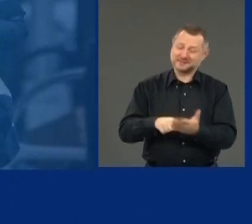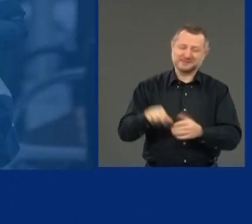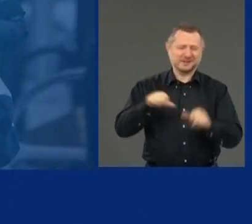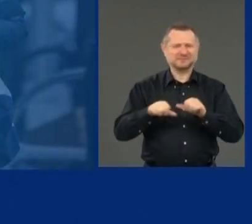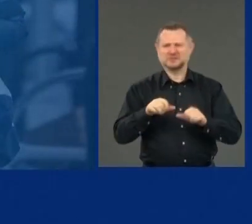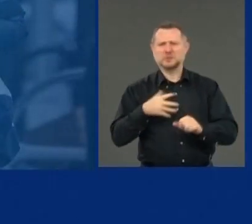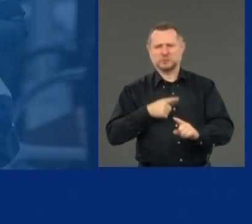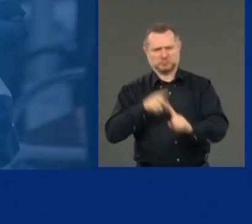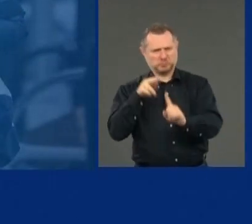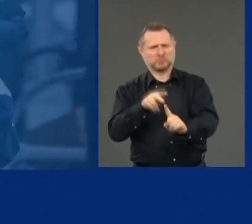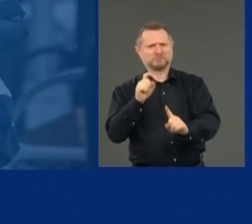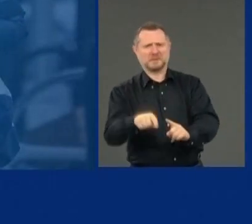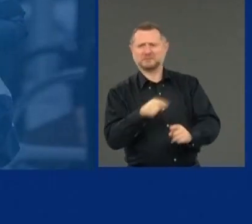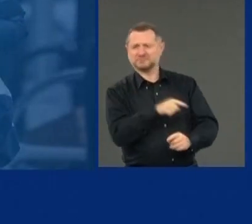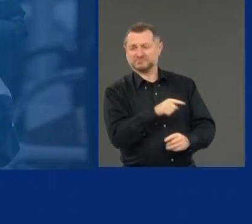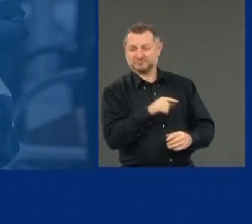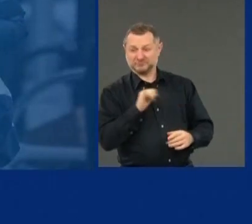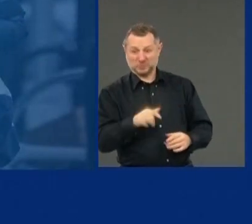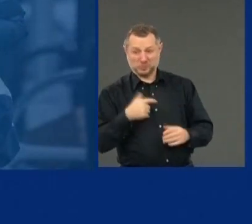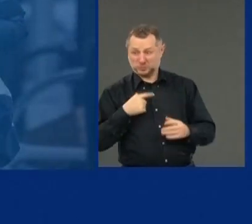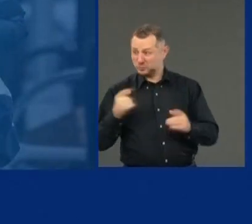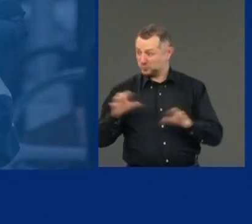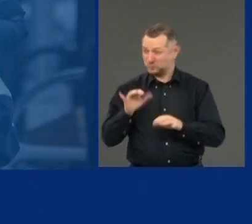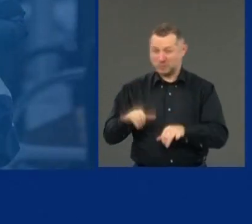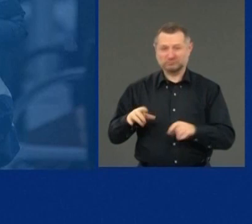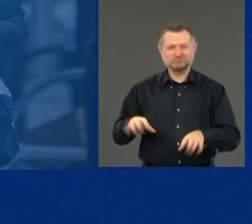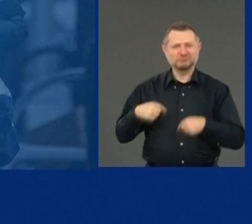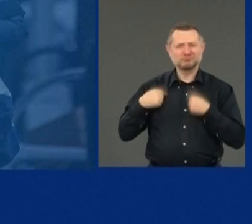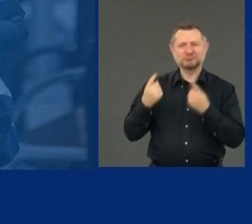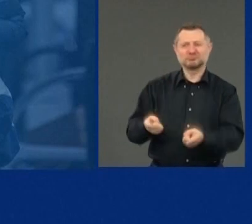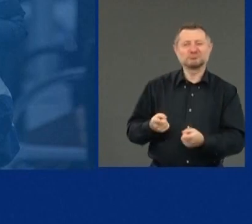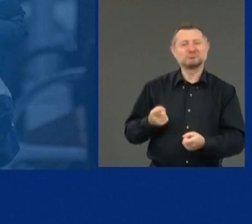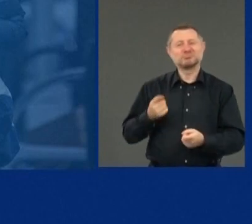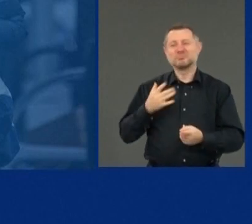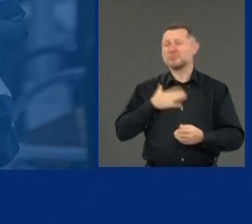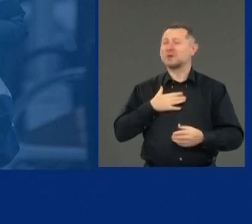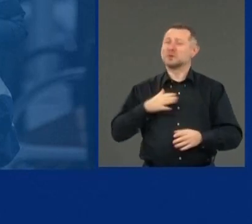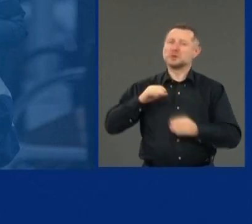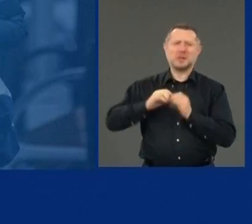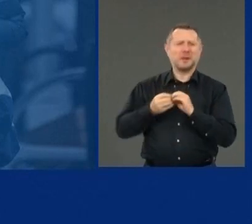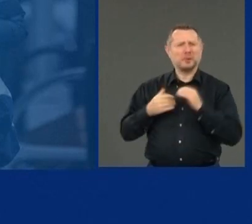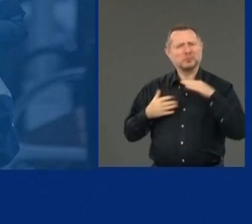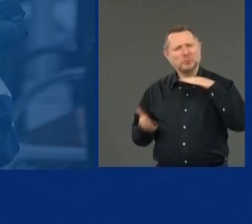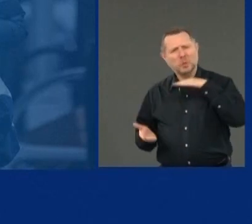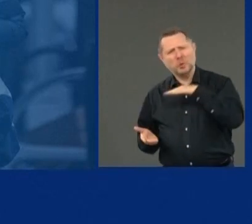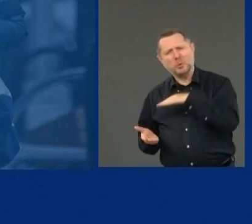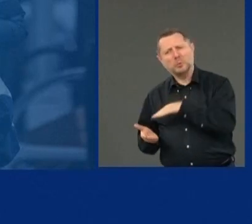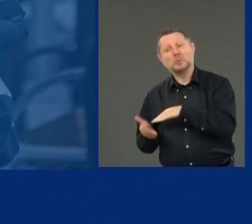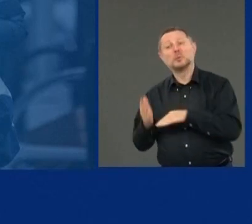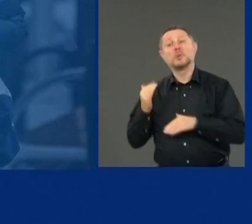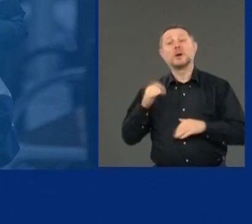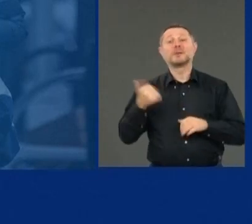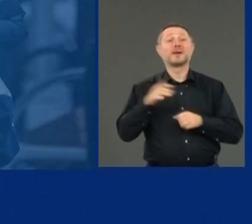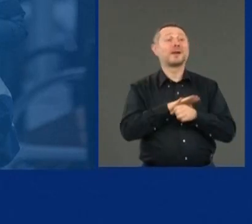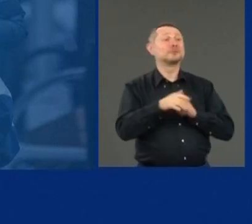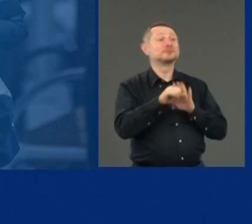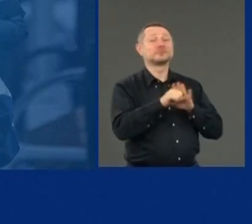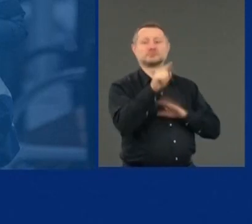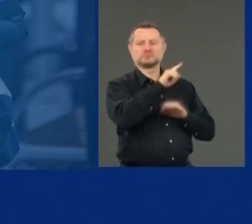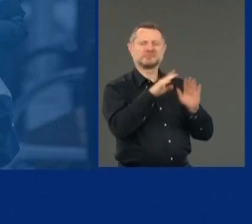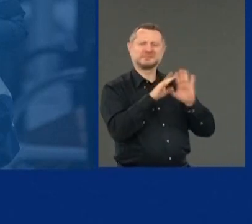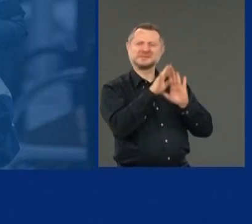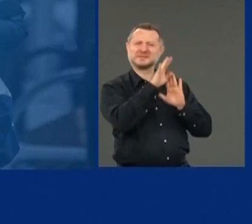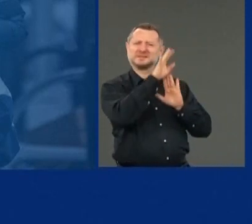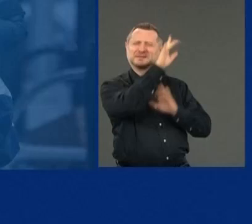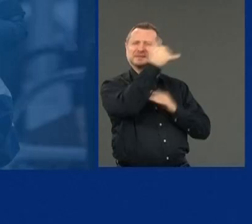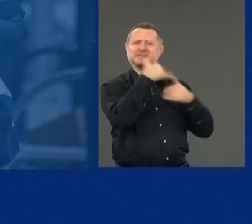have done just that. That's why you see our curve is coming down, where many places in the country the curve is going up. Remember,